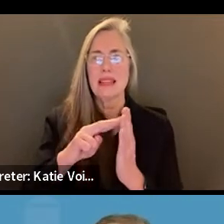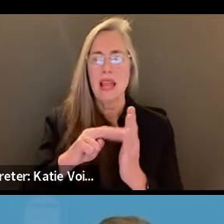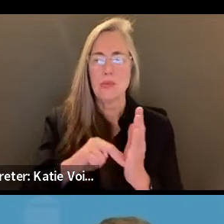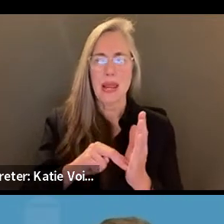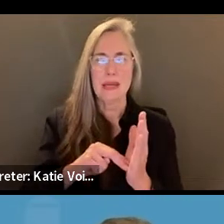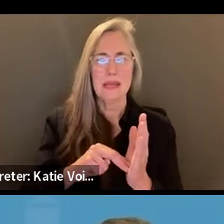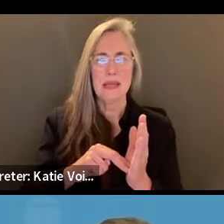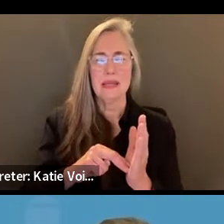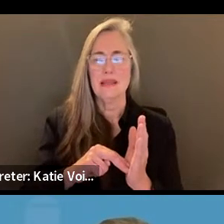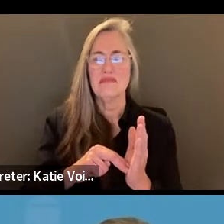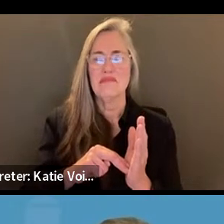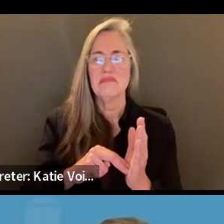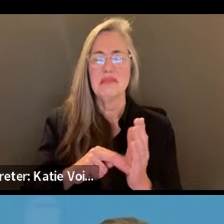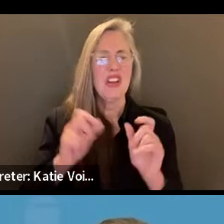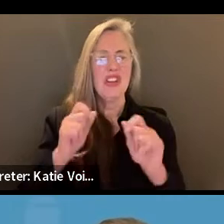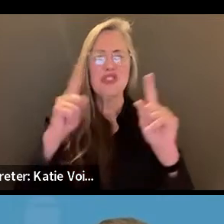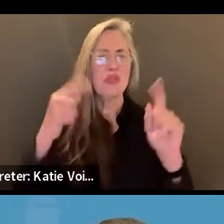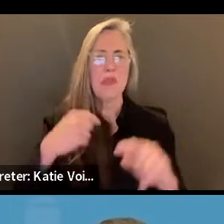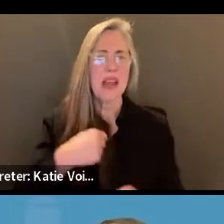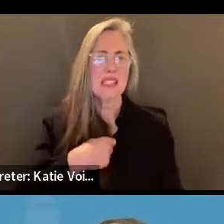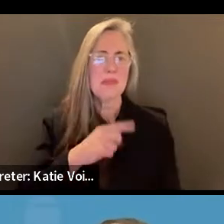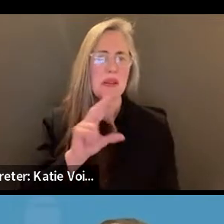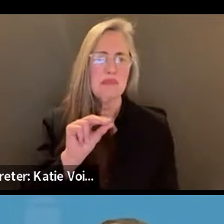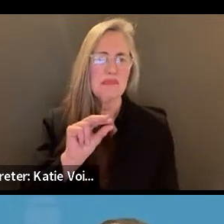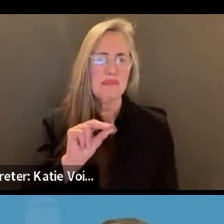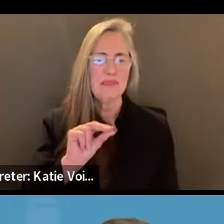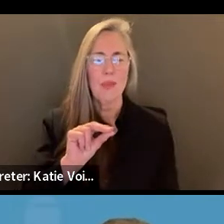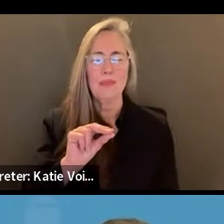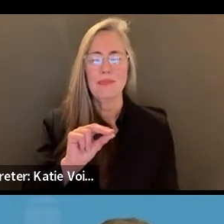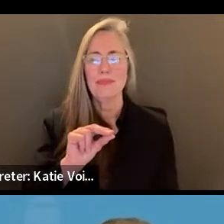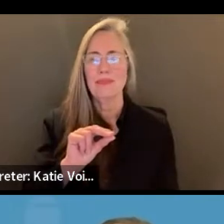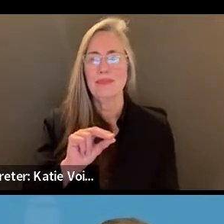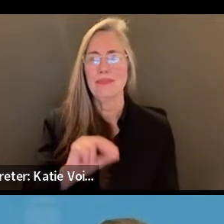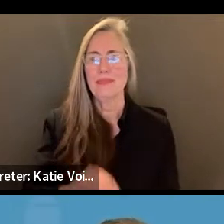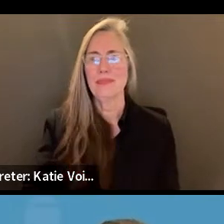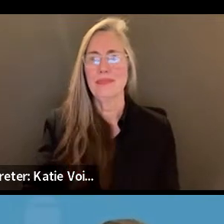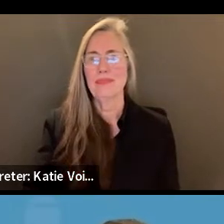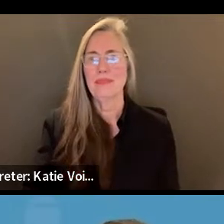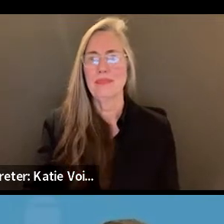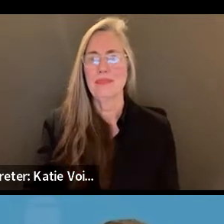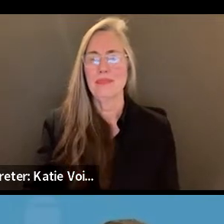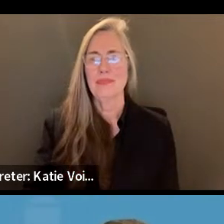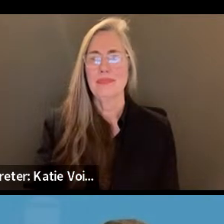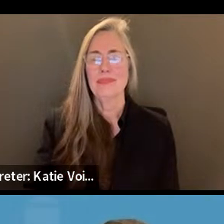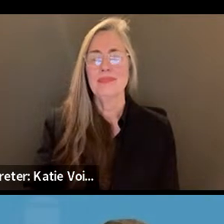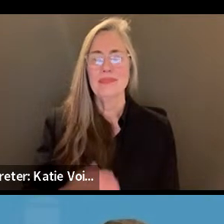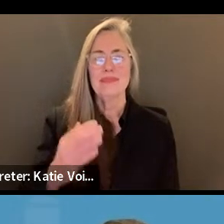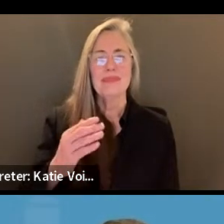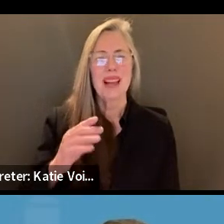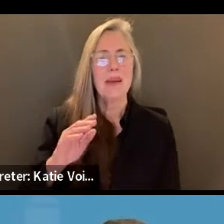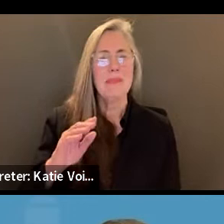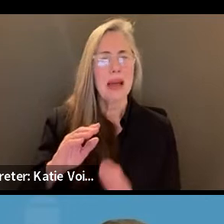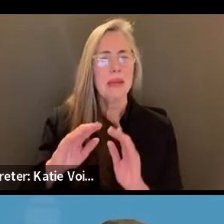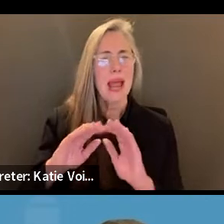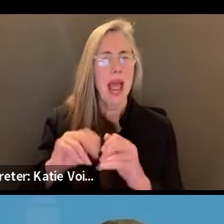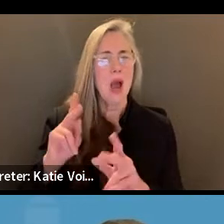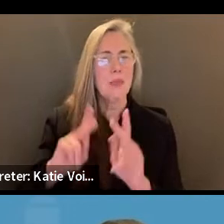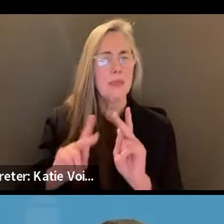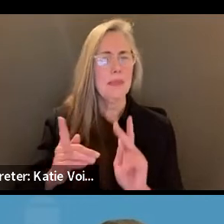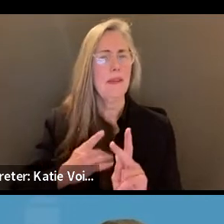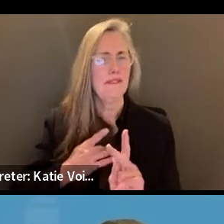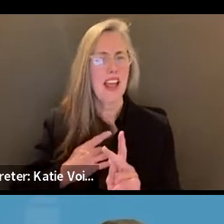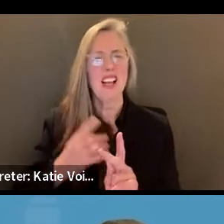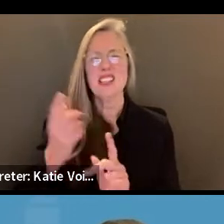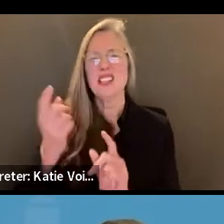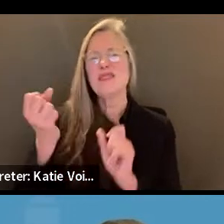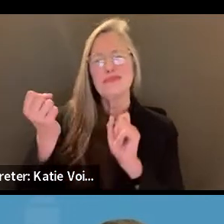wasn't a surprise in terms of, how people were feeling and what